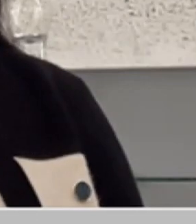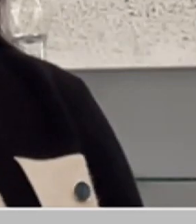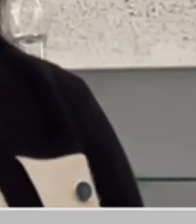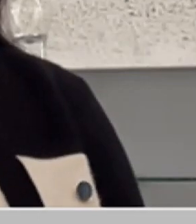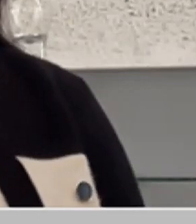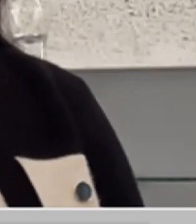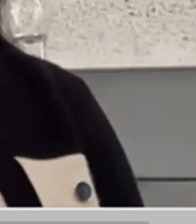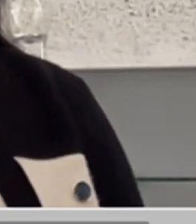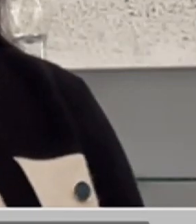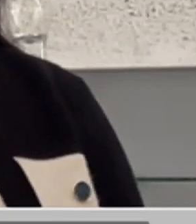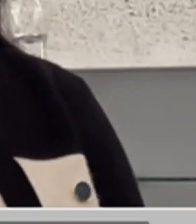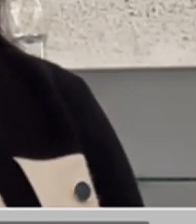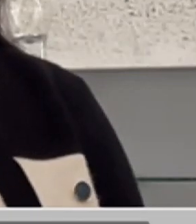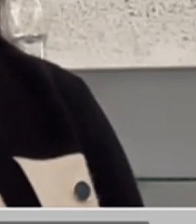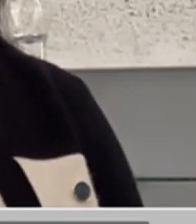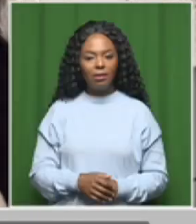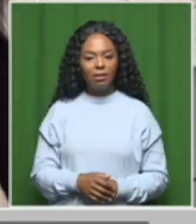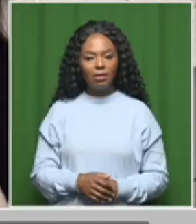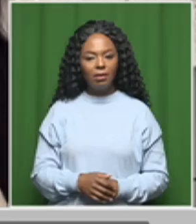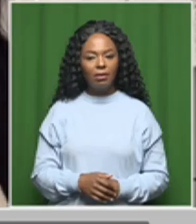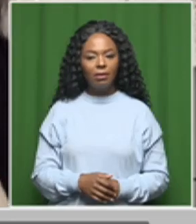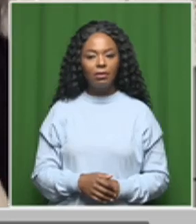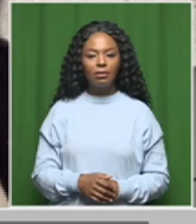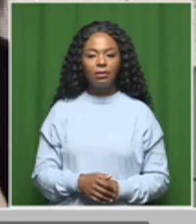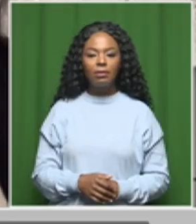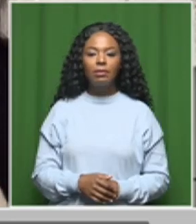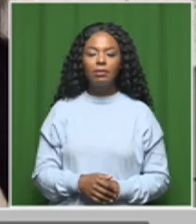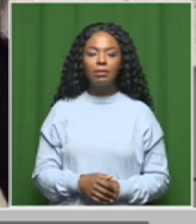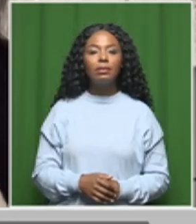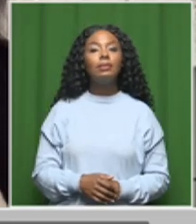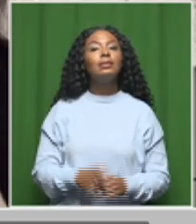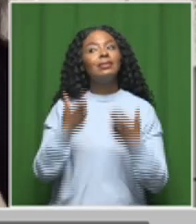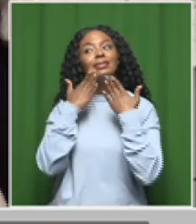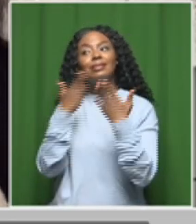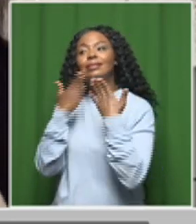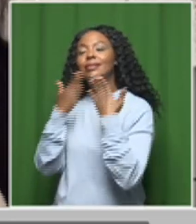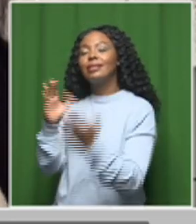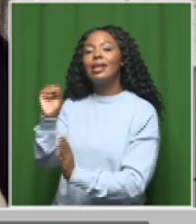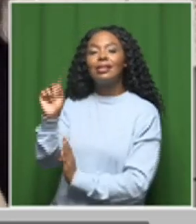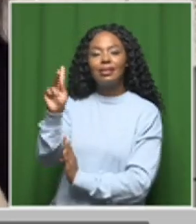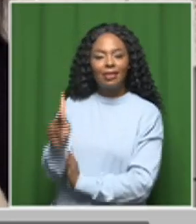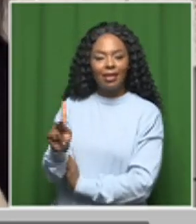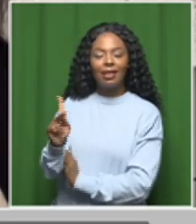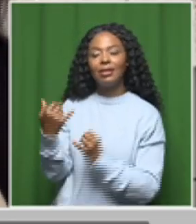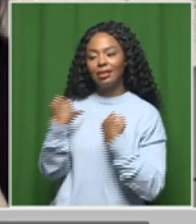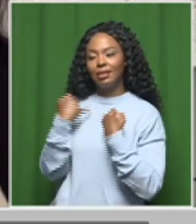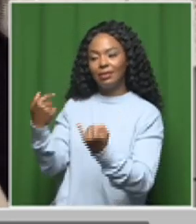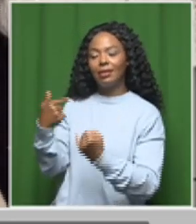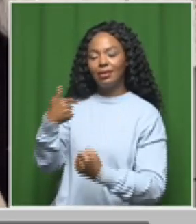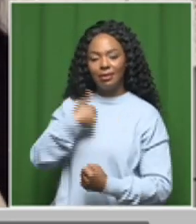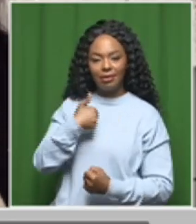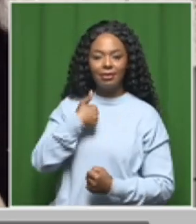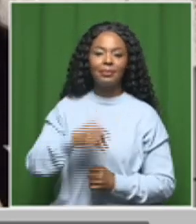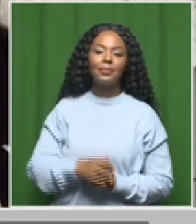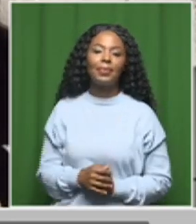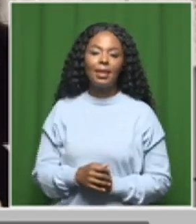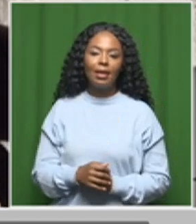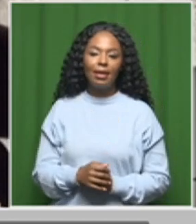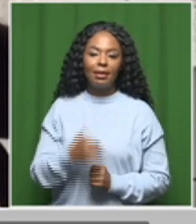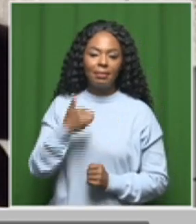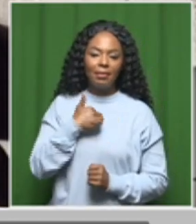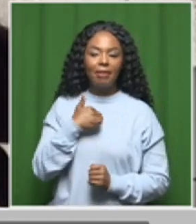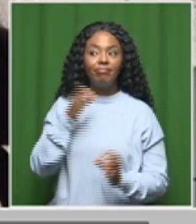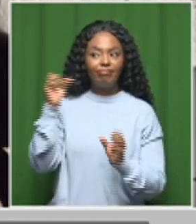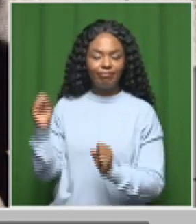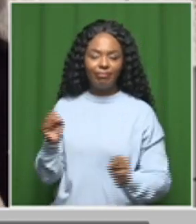have you with us. Welcome to Morning Live. Thank you so much, Sakina, for having me, especially when we're discussing such an